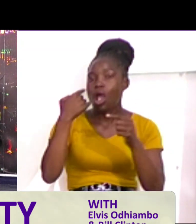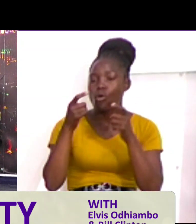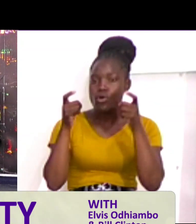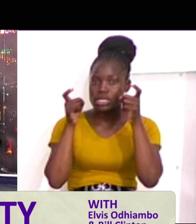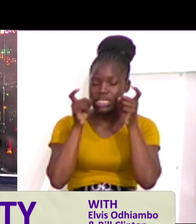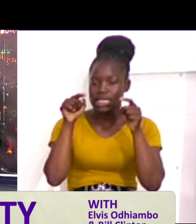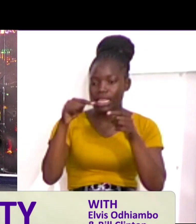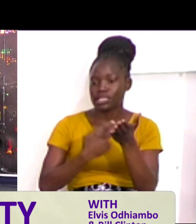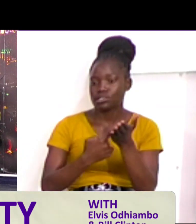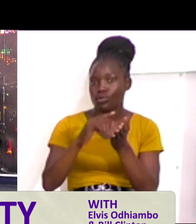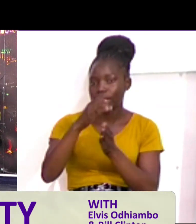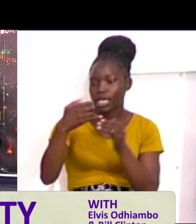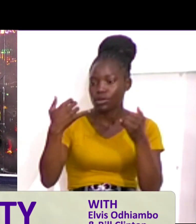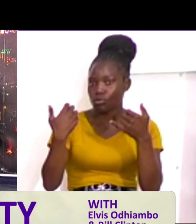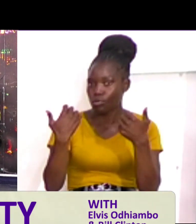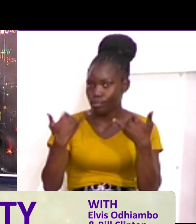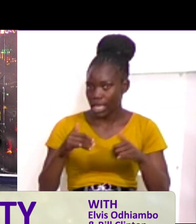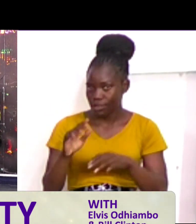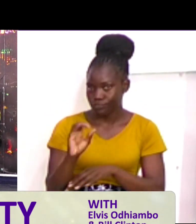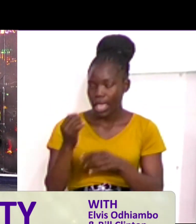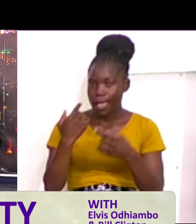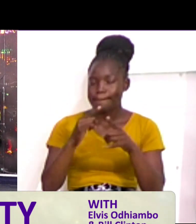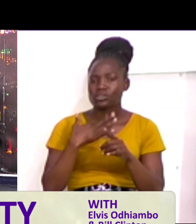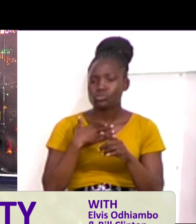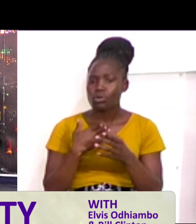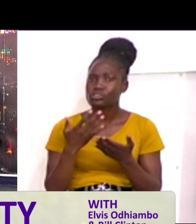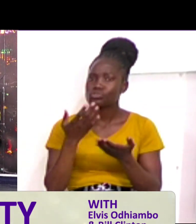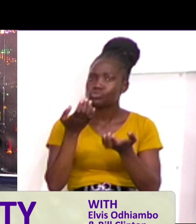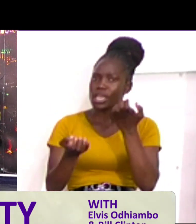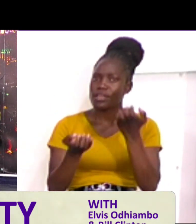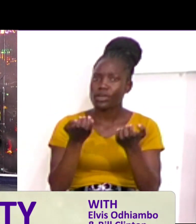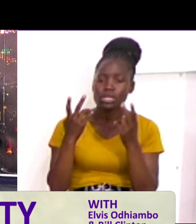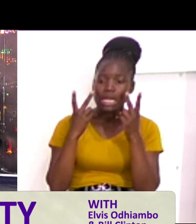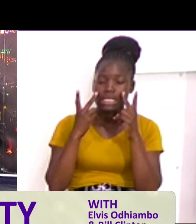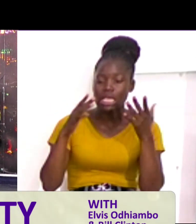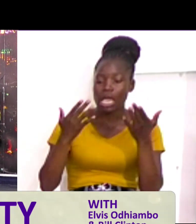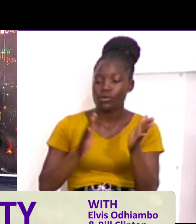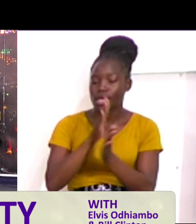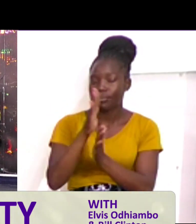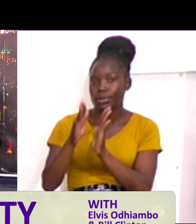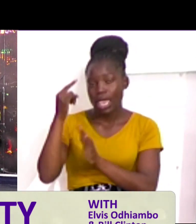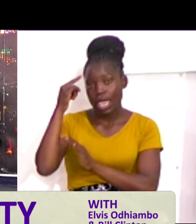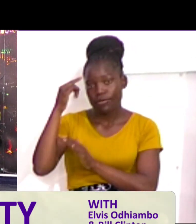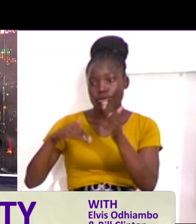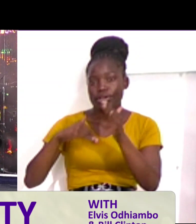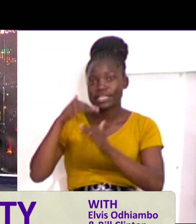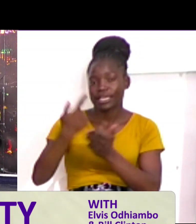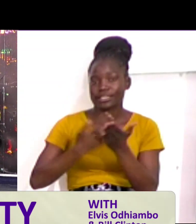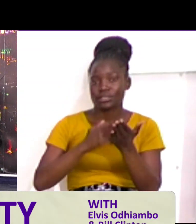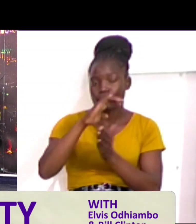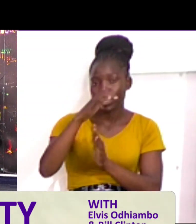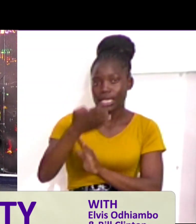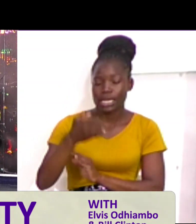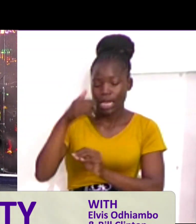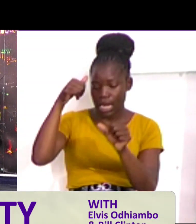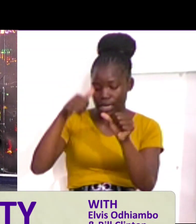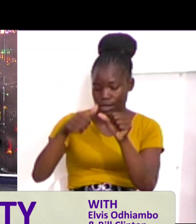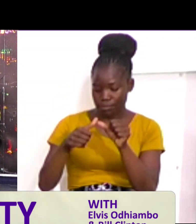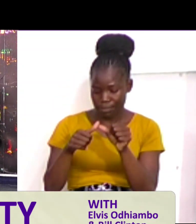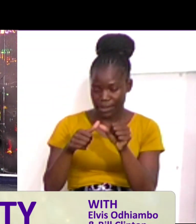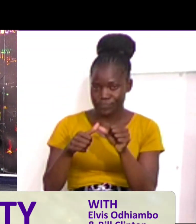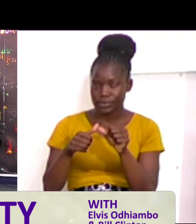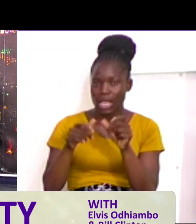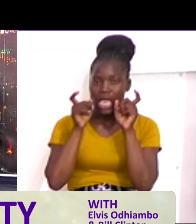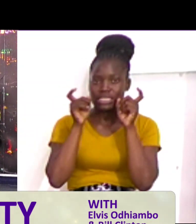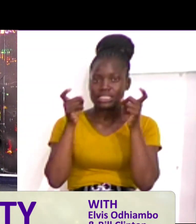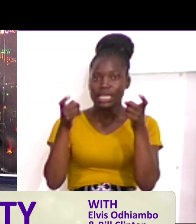this weekend our Chelsea, but then again to Chambua to just see how they are preparing for next weekend. Kumbuka, Tusker